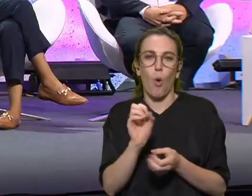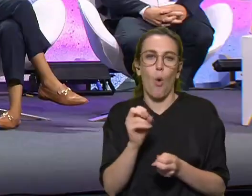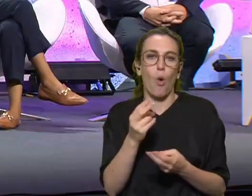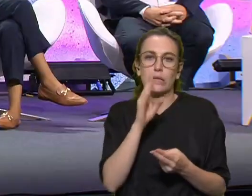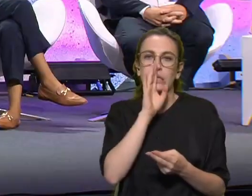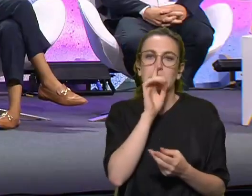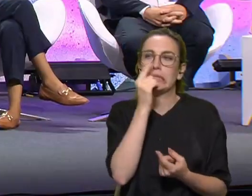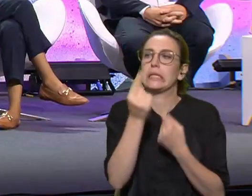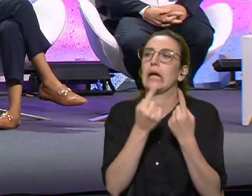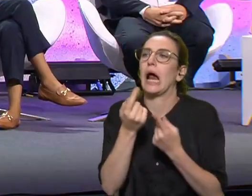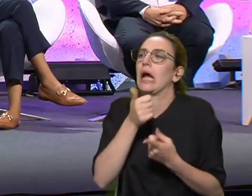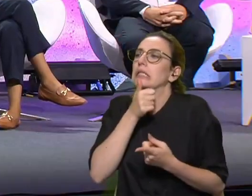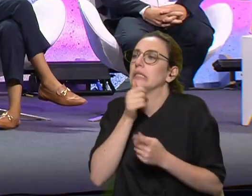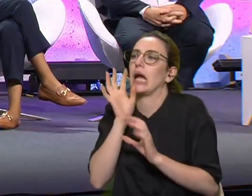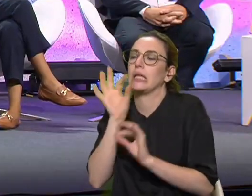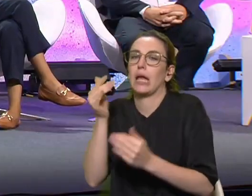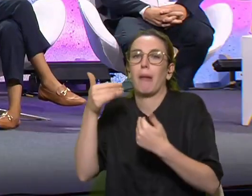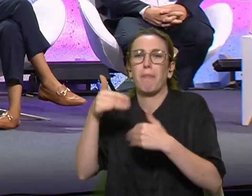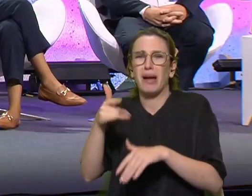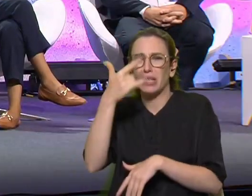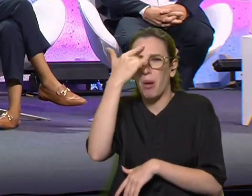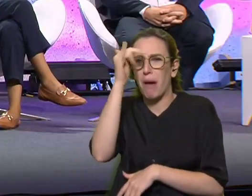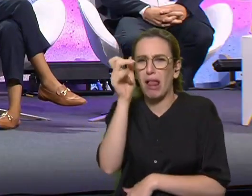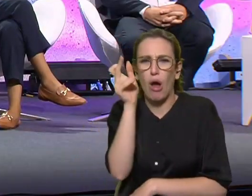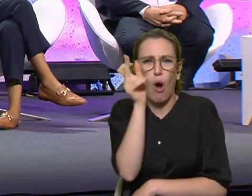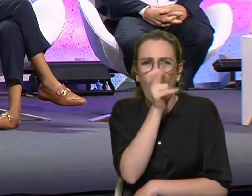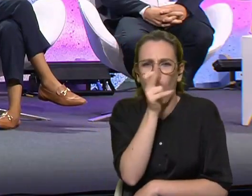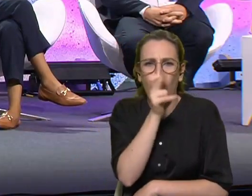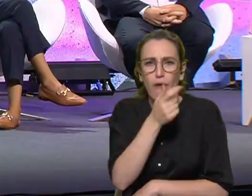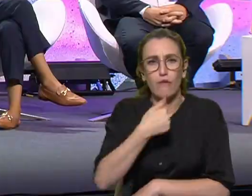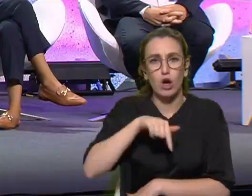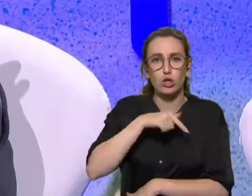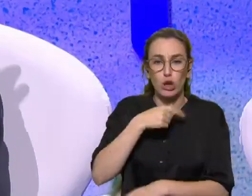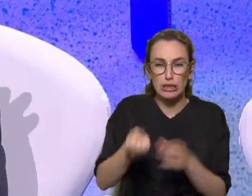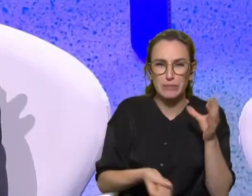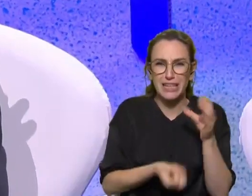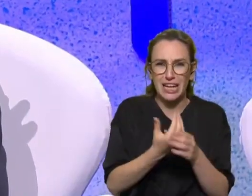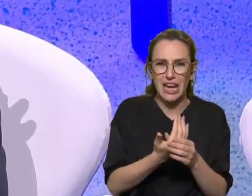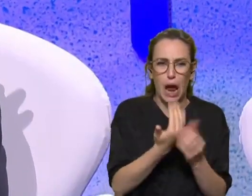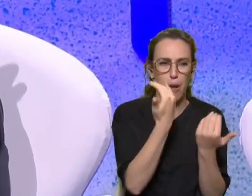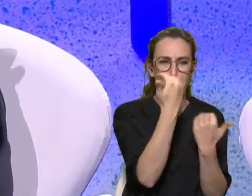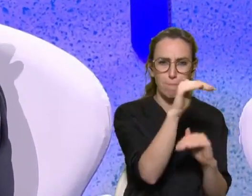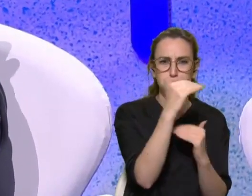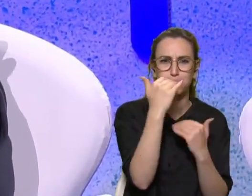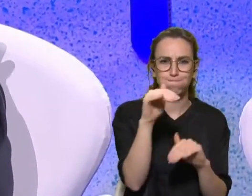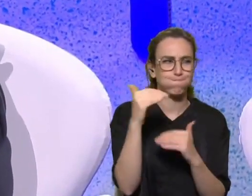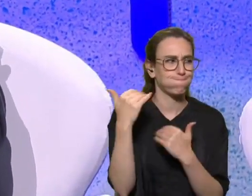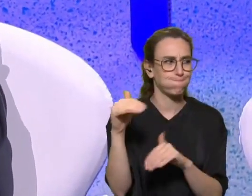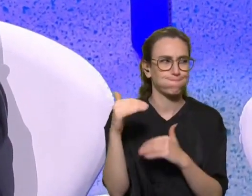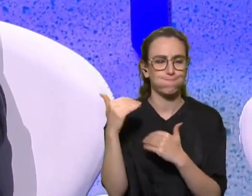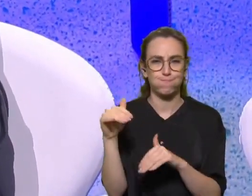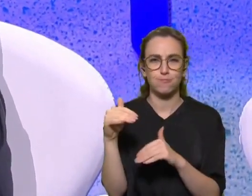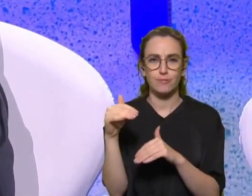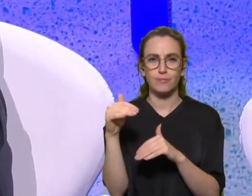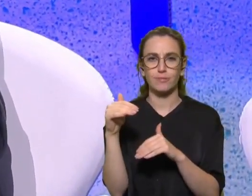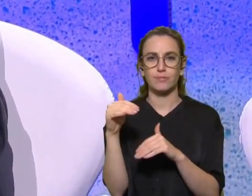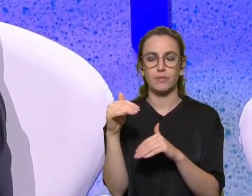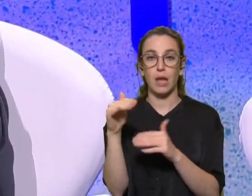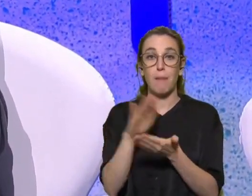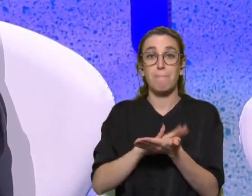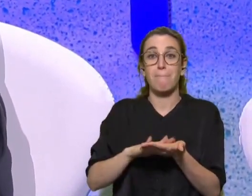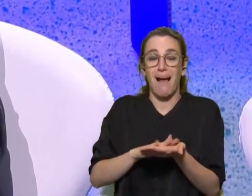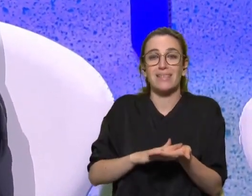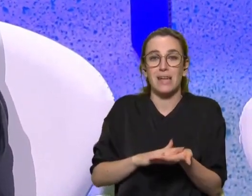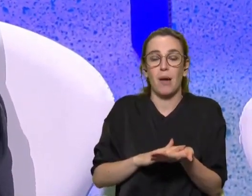ministry, or a civil servant. It's a very bad idea because we're creating bureaucratic